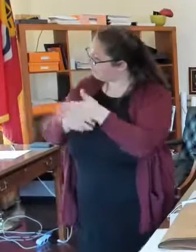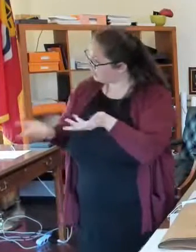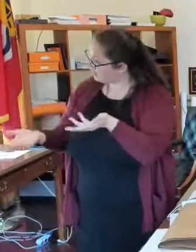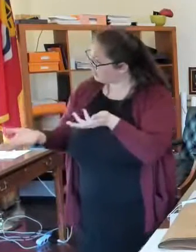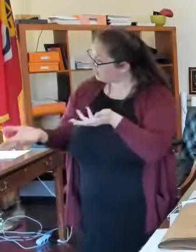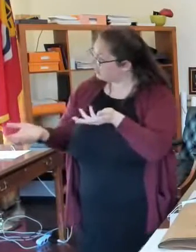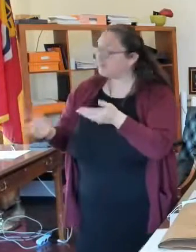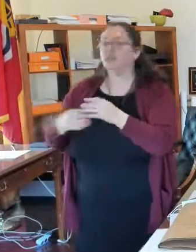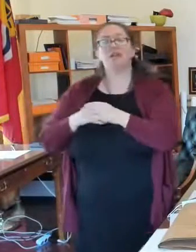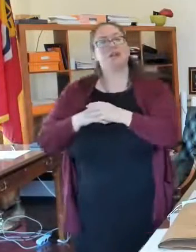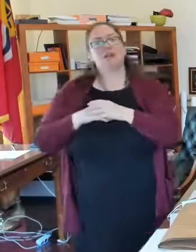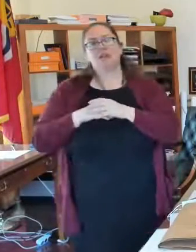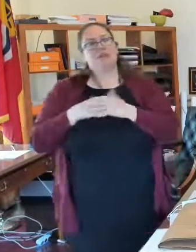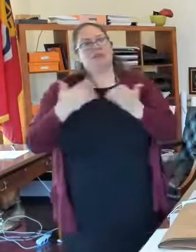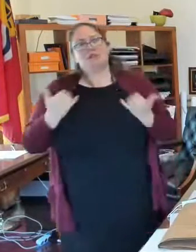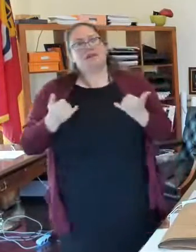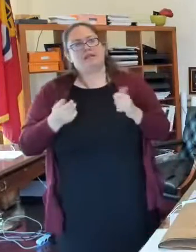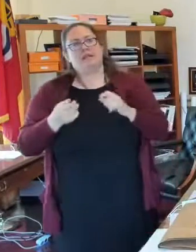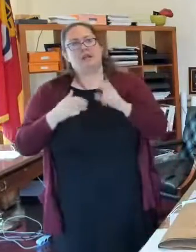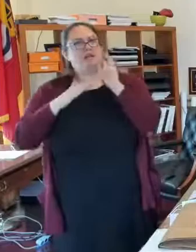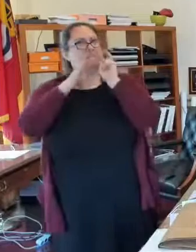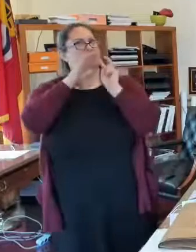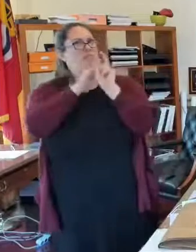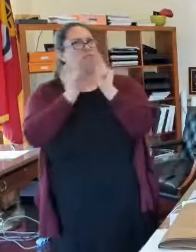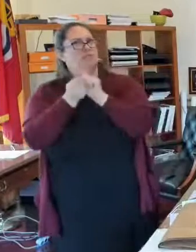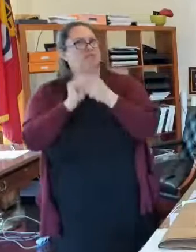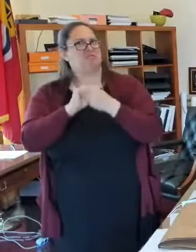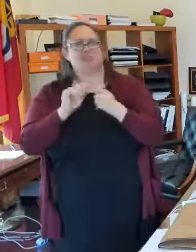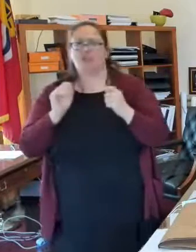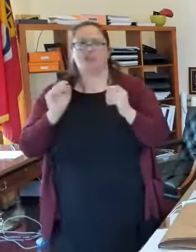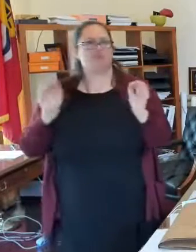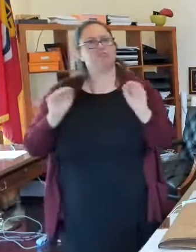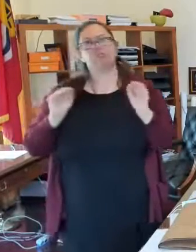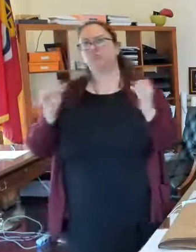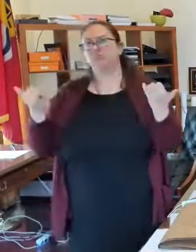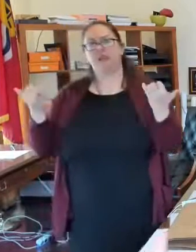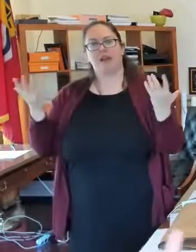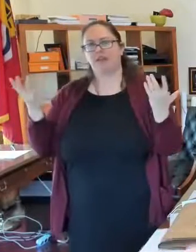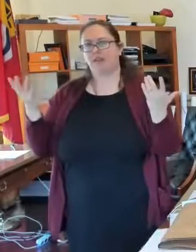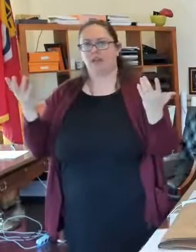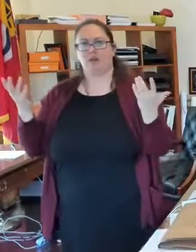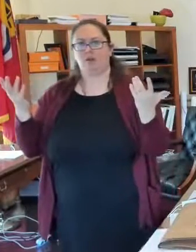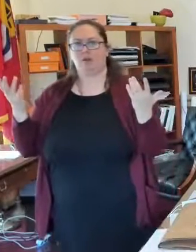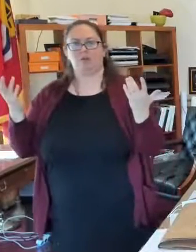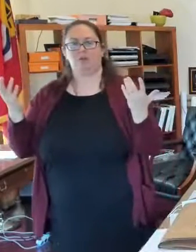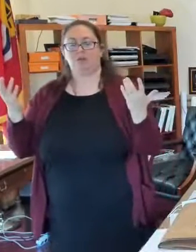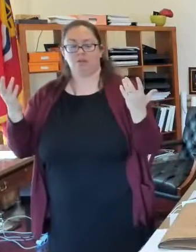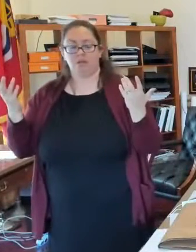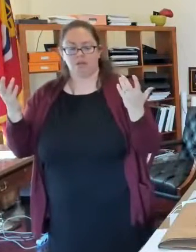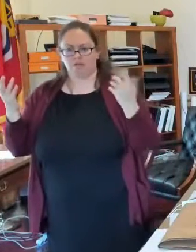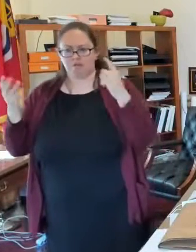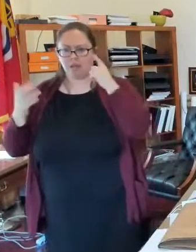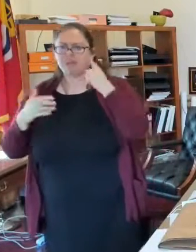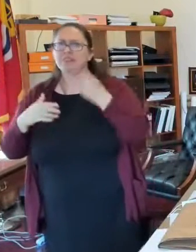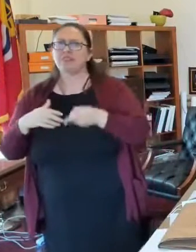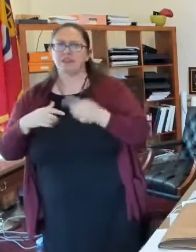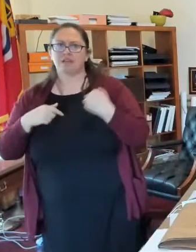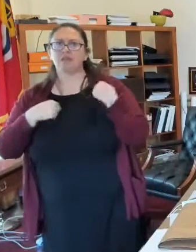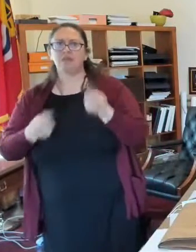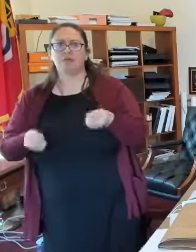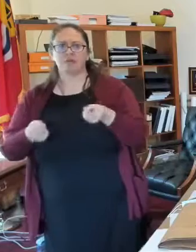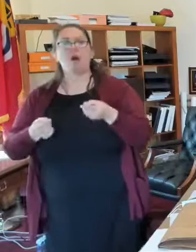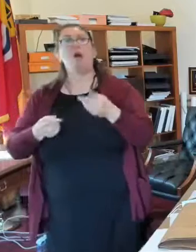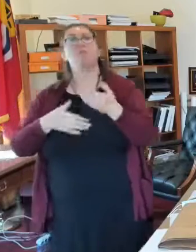There's no changes that are on the immediate horizon. I think, this has proven to work pretty well in